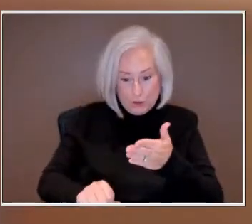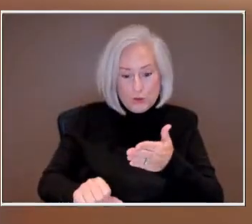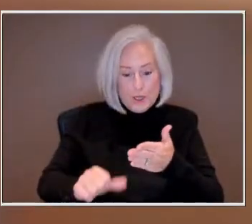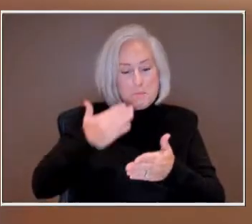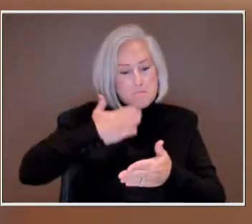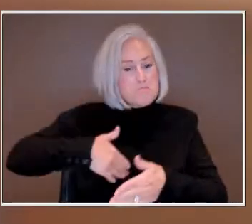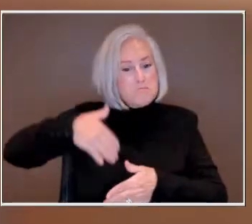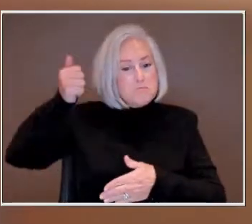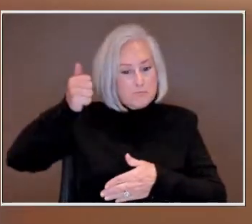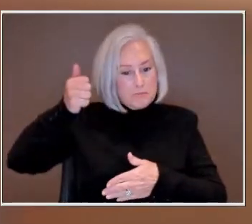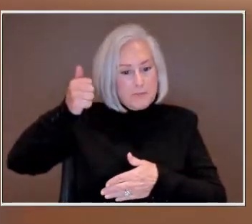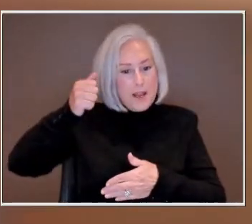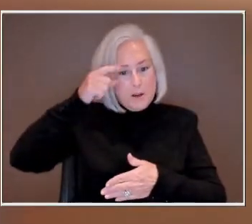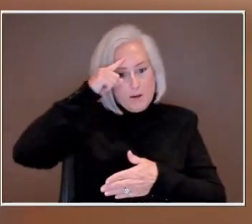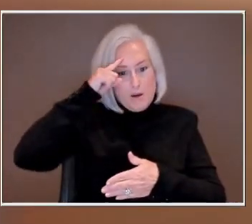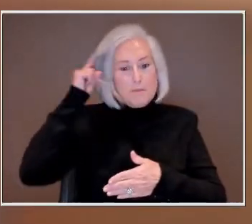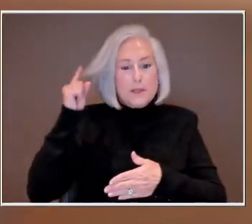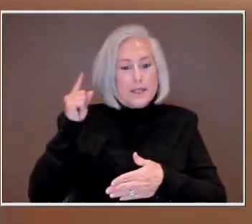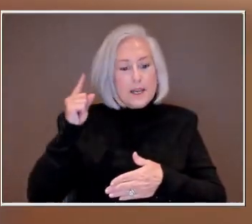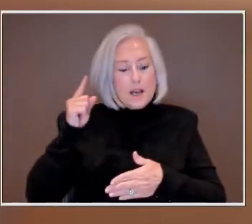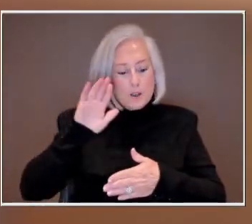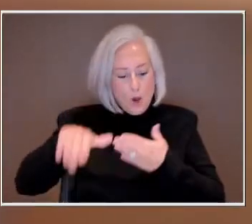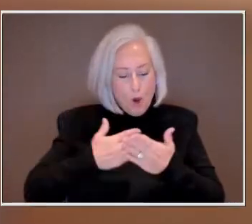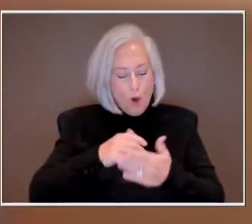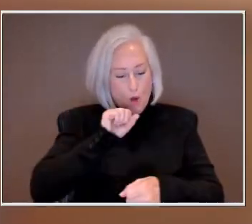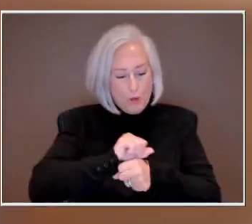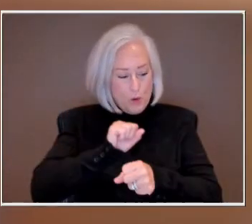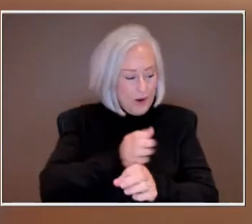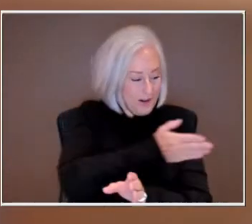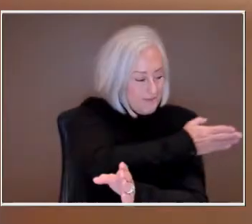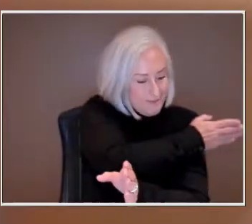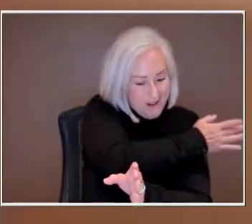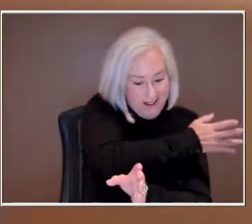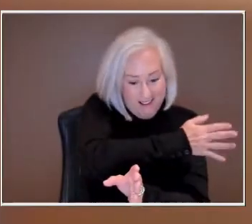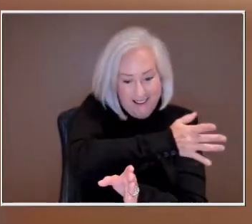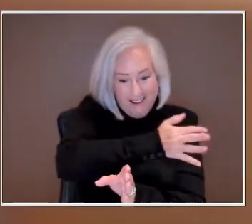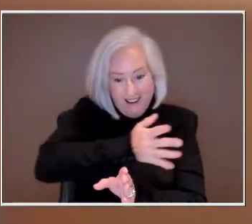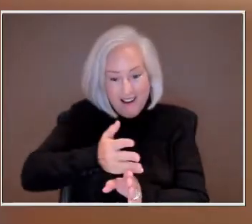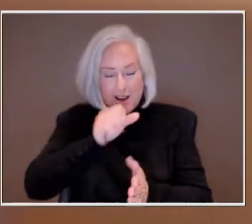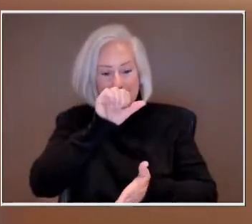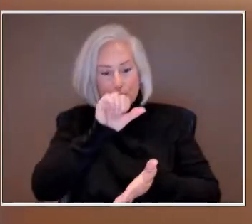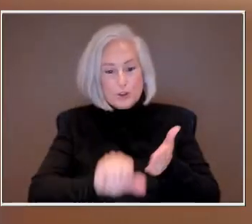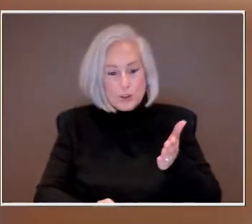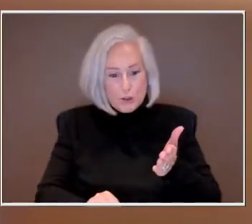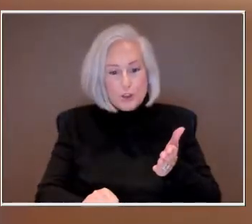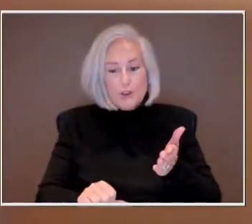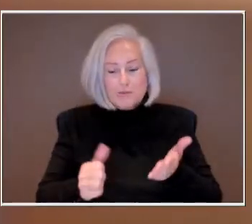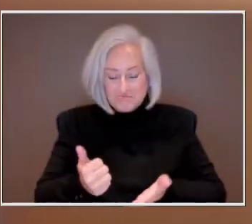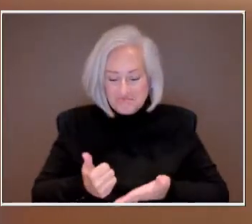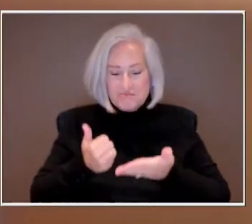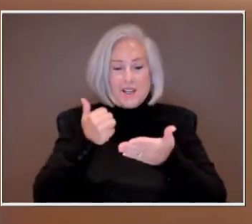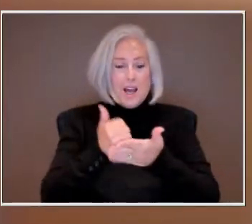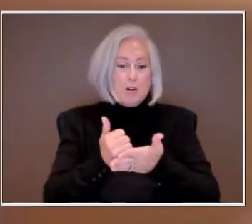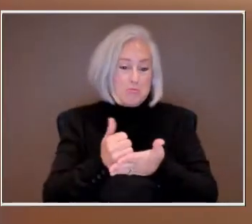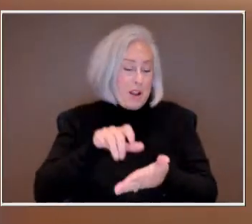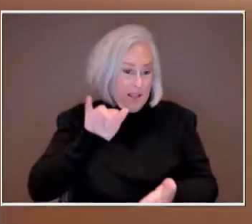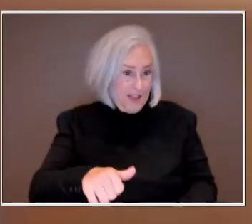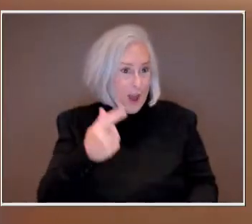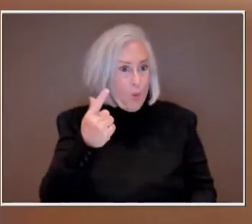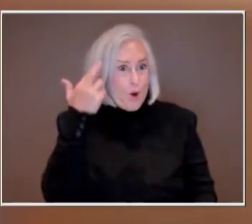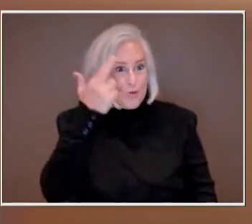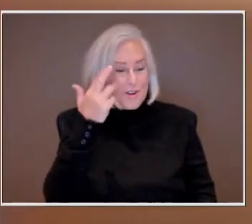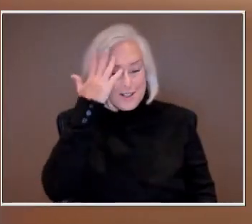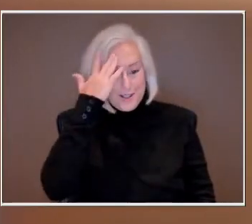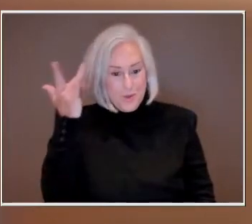And I think all that effort that he did prior to the heart transplant led to his outcome after the heart transplant. And probably one of the big reasons why he looks as good as he